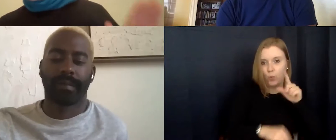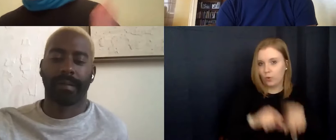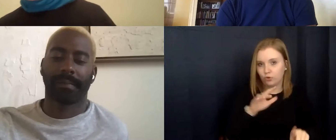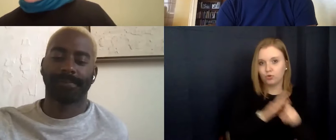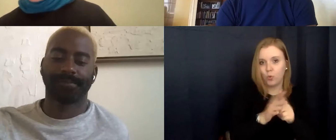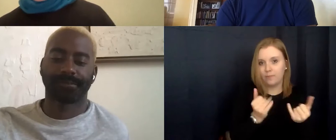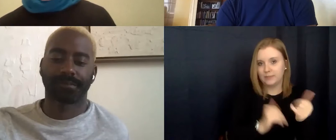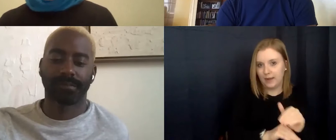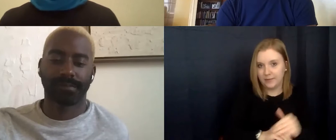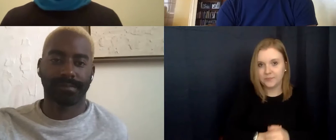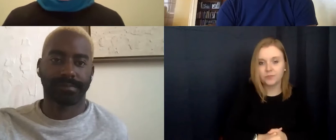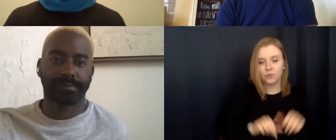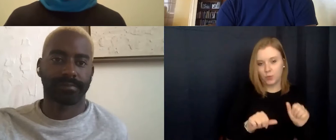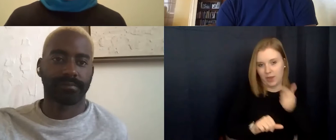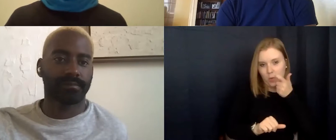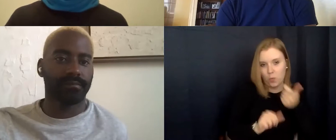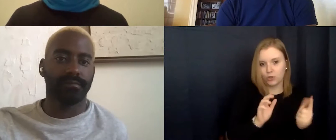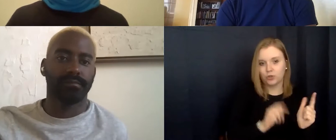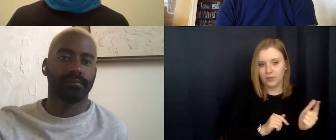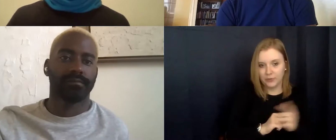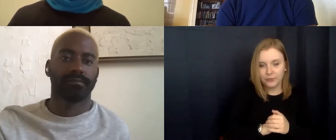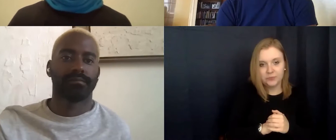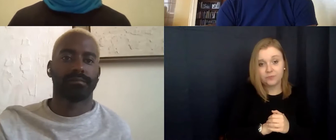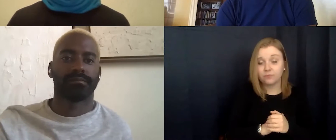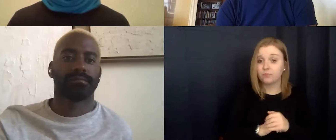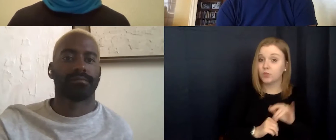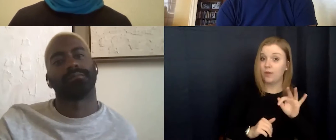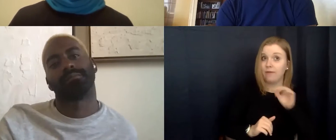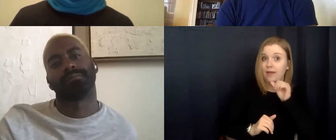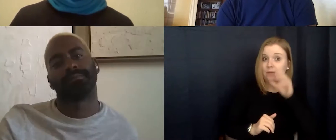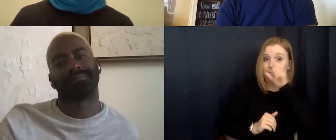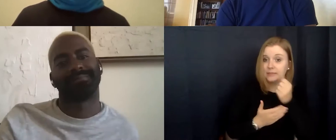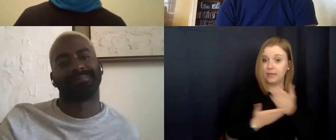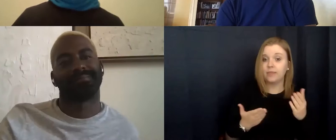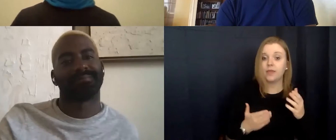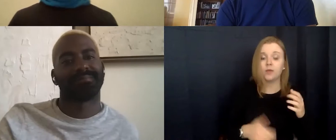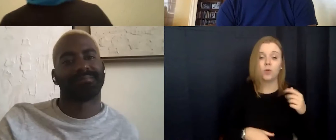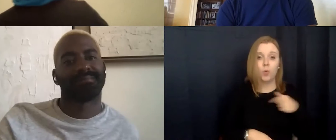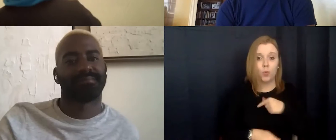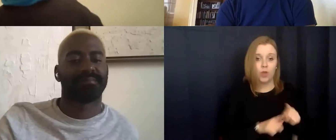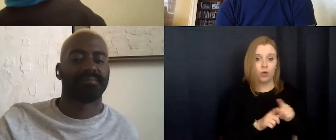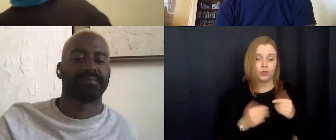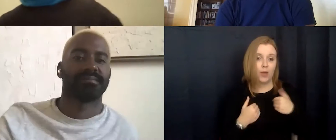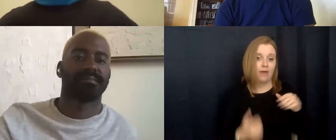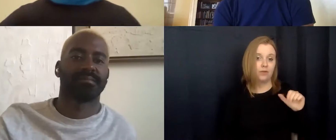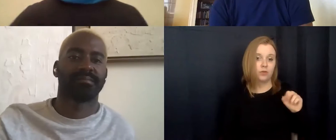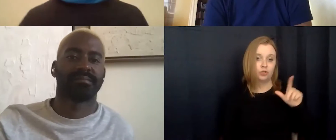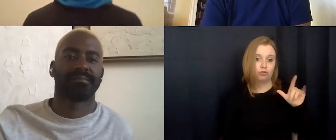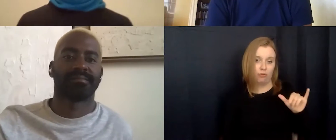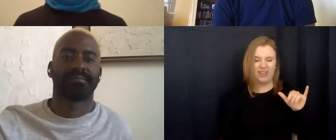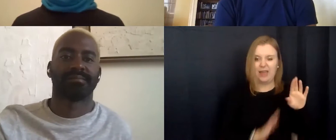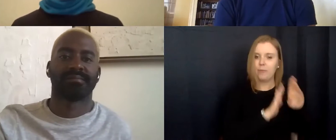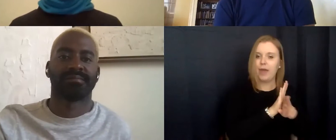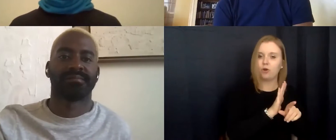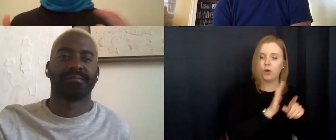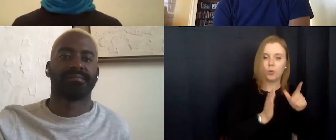So that said, unless I've missed anything, we have Sally in the background also who's supporting this event. Thank you,